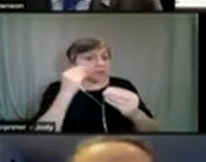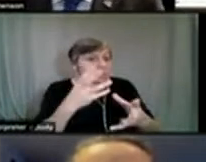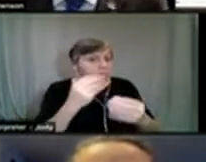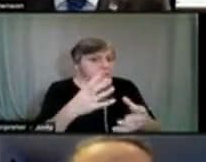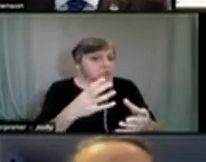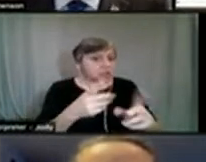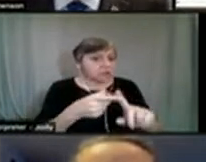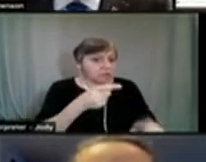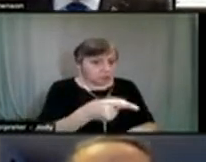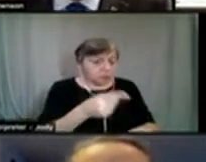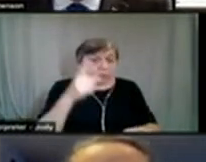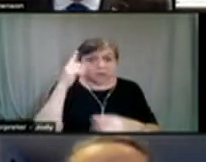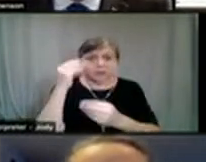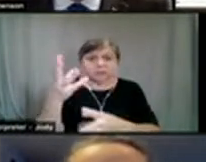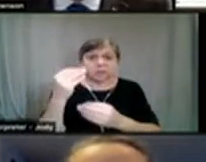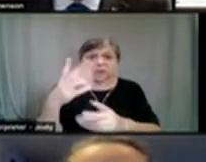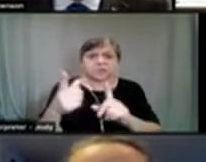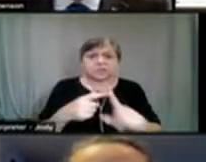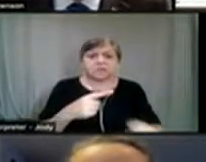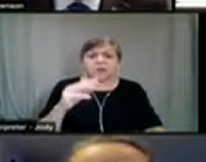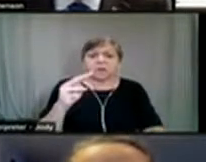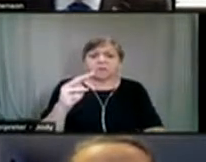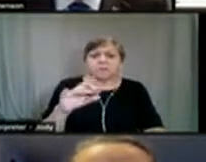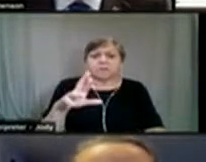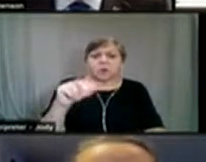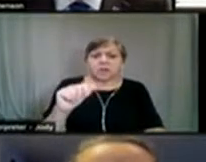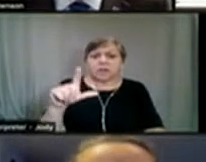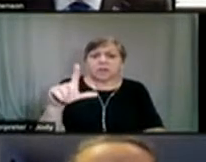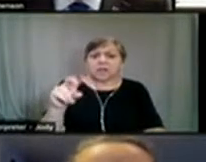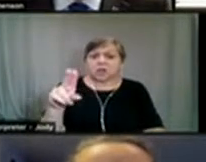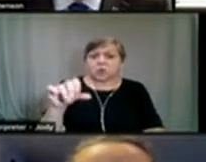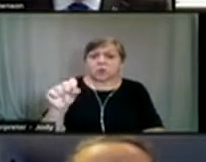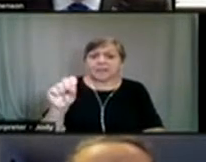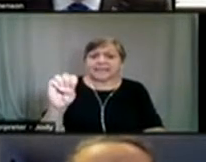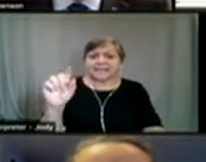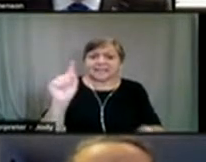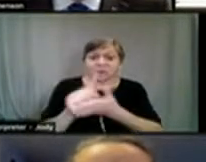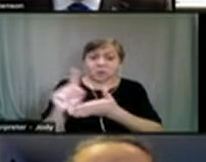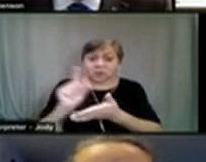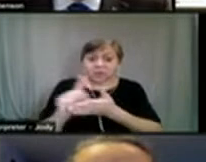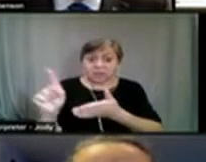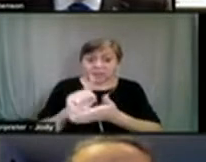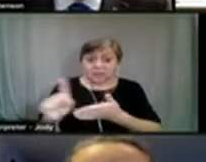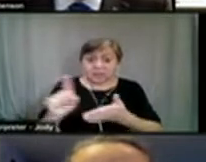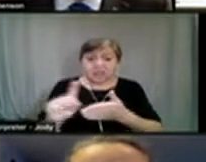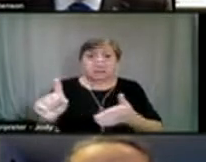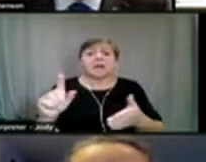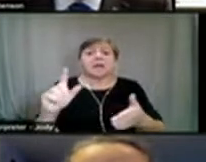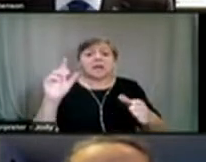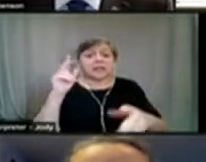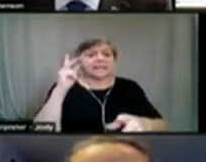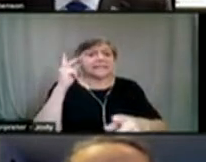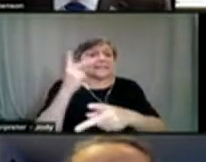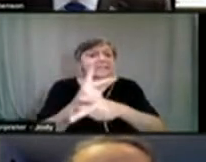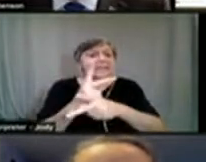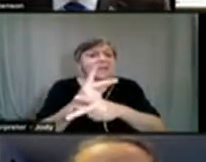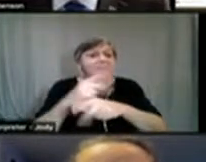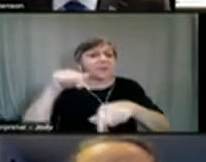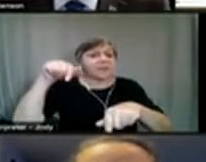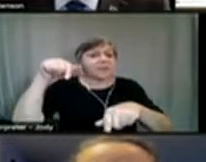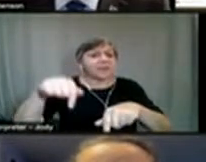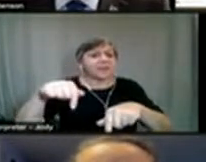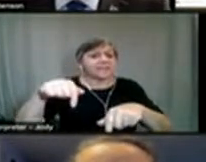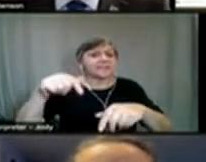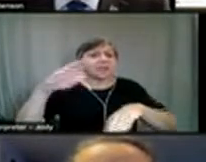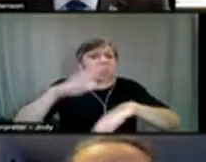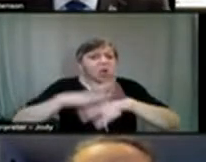Louise weekly, I'd like to actually see this as a standing agenda item on our monthly